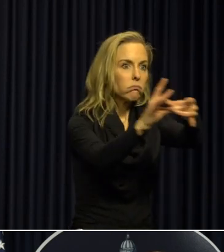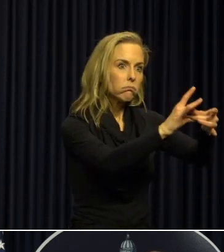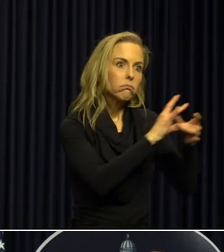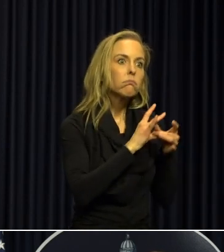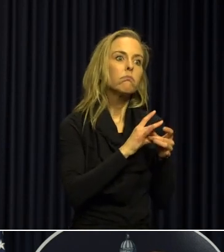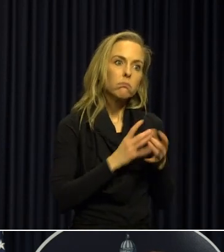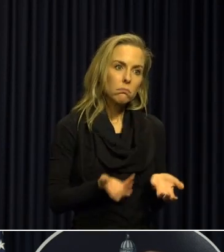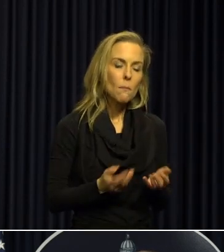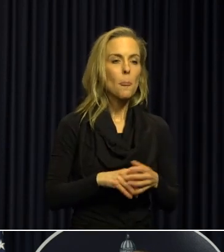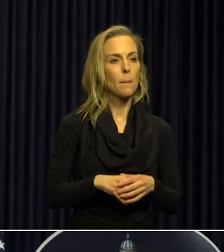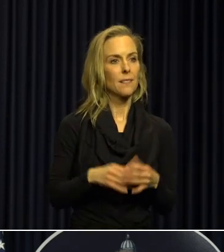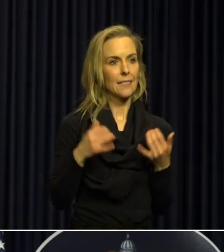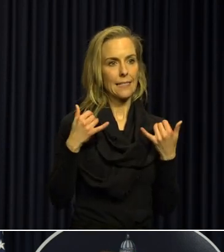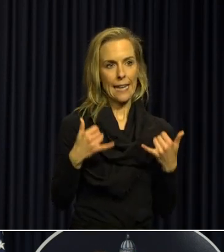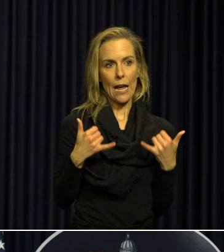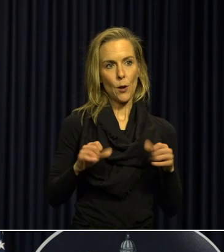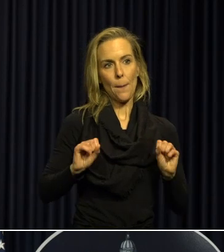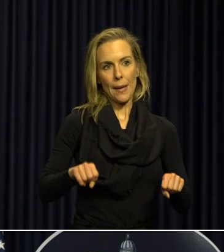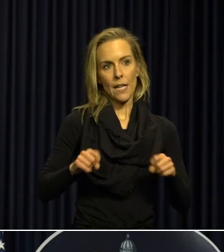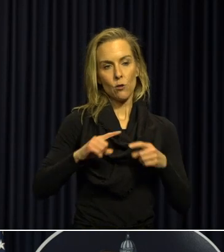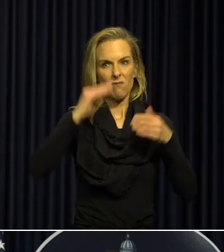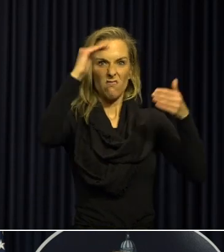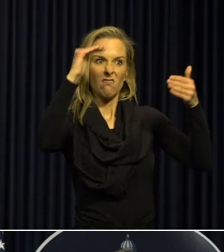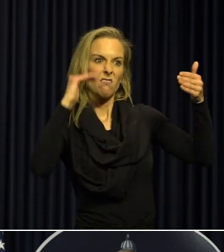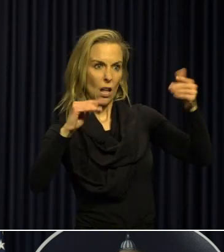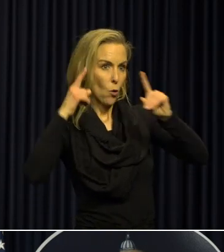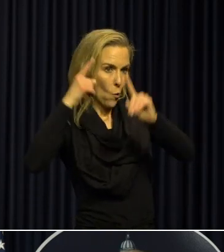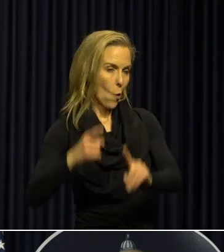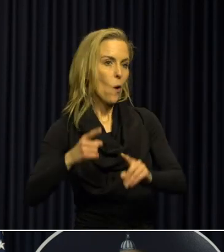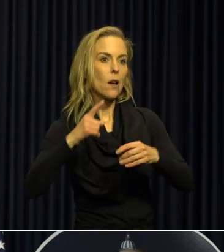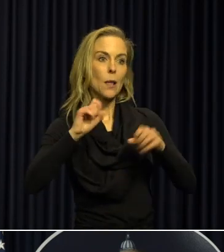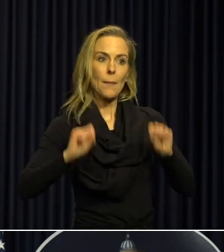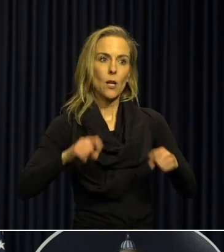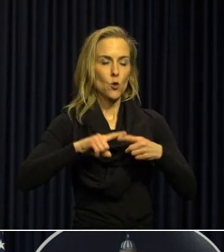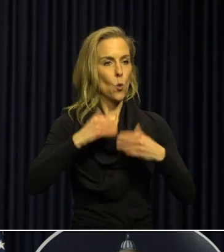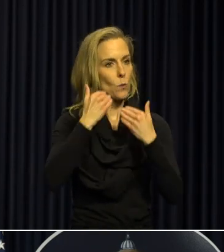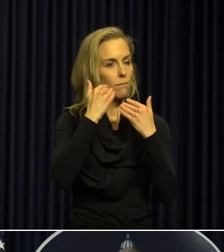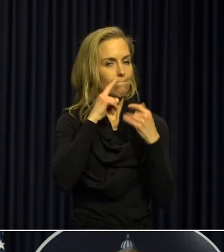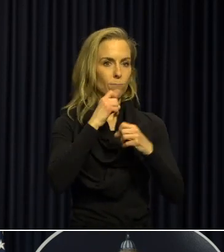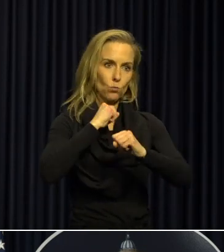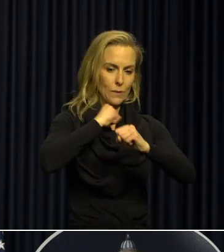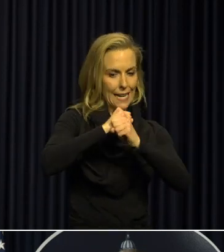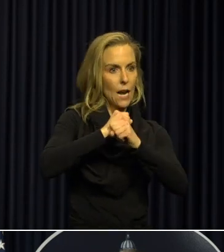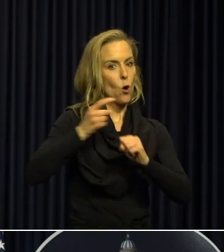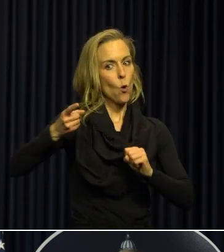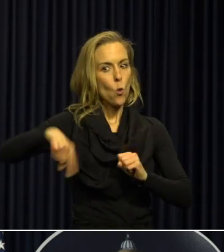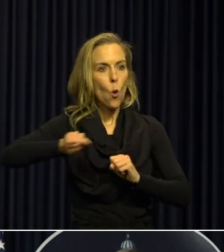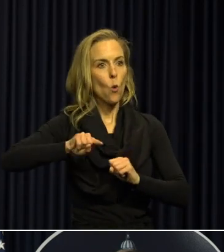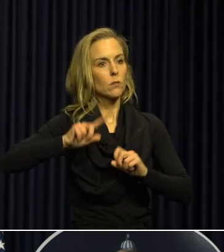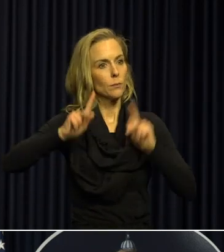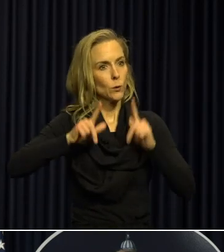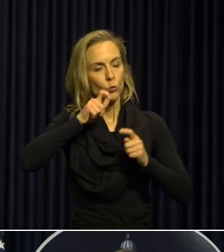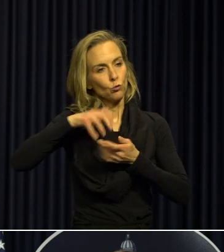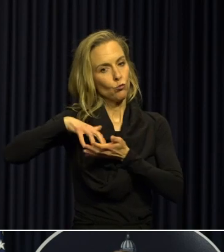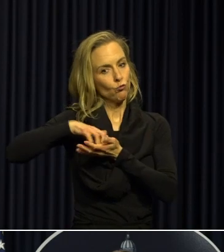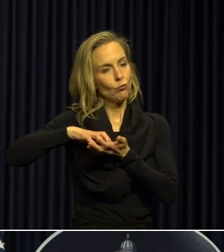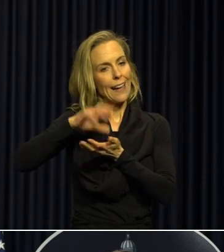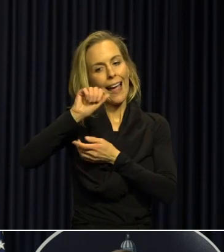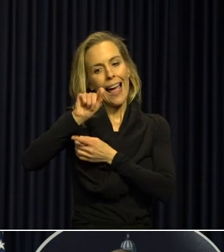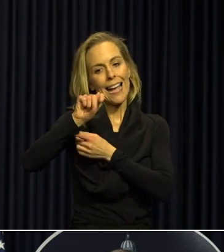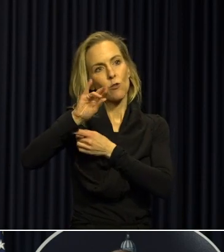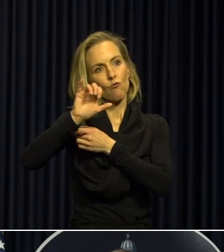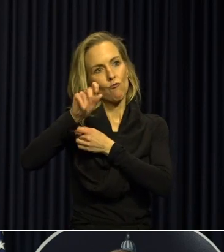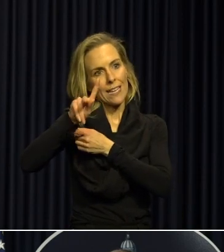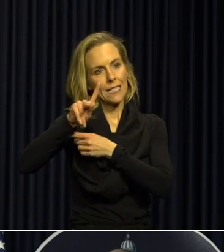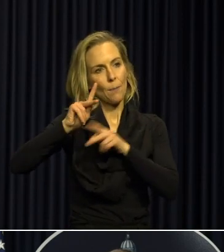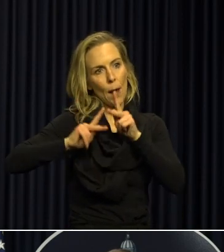All right, the ability to protect at-risk populations. So we're working on this right now, and this is the challenge. So remember, our decisions